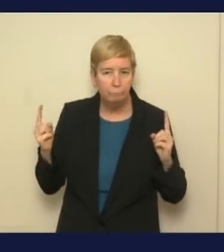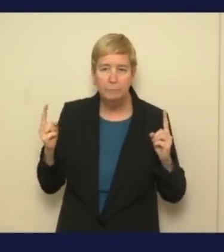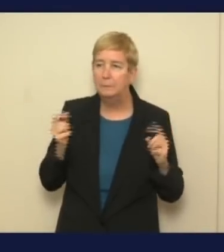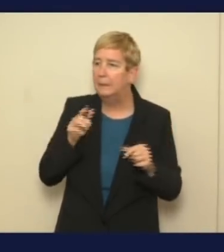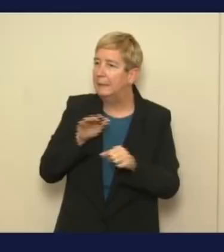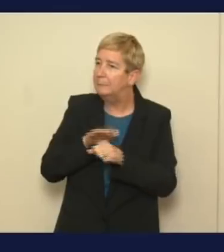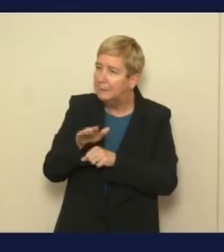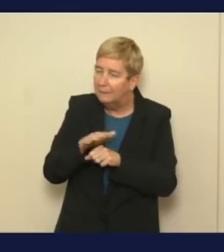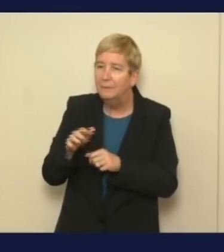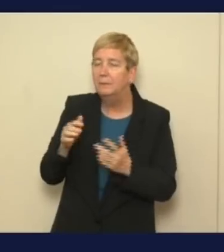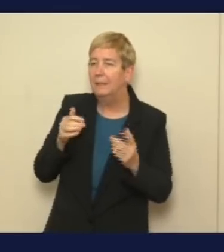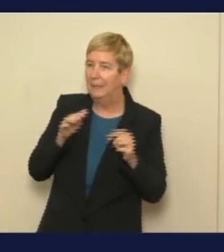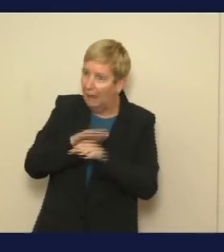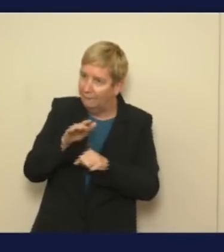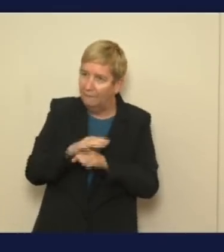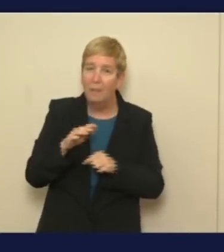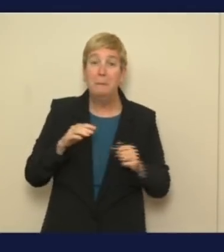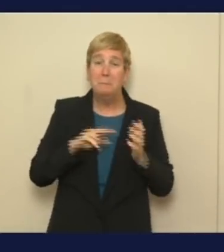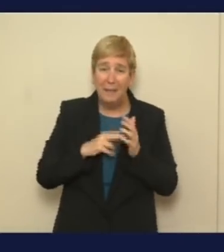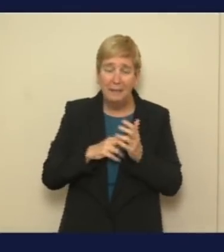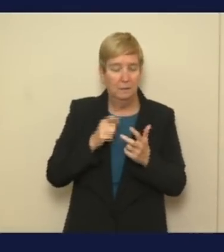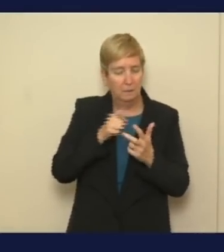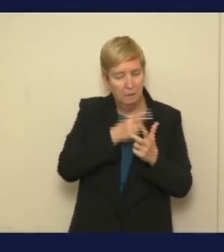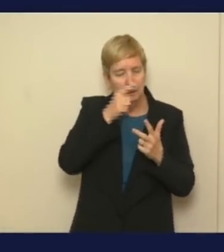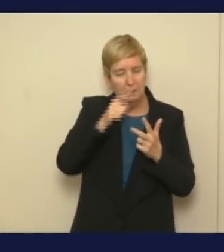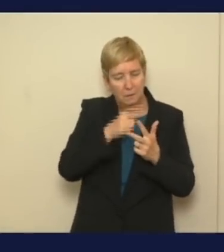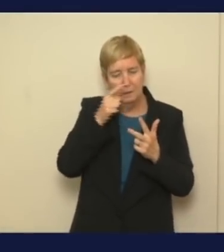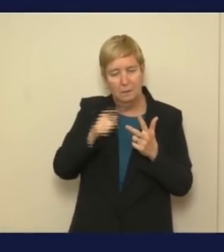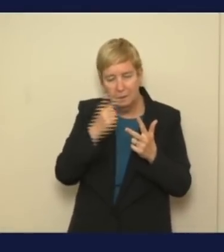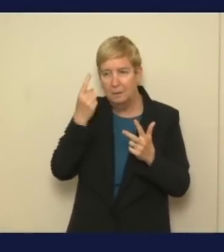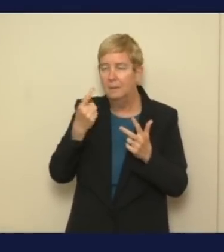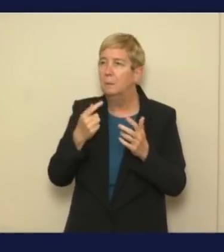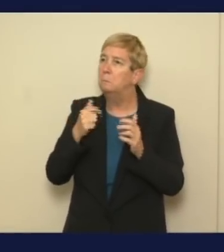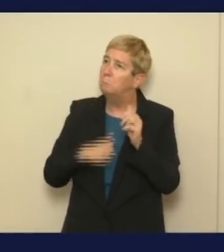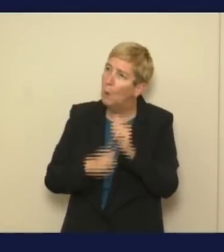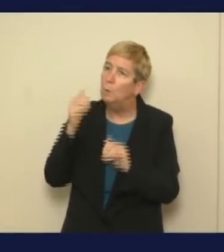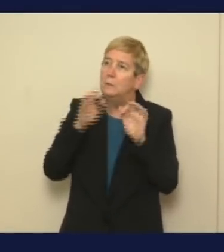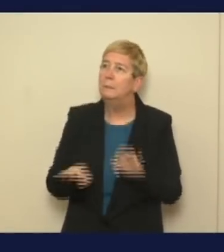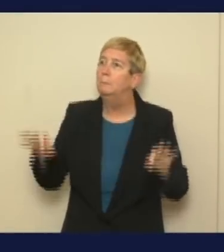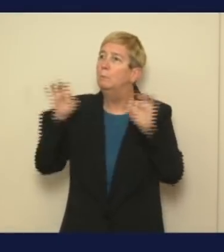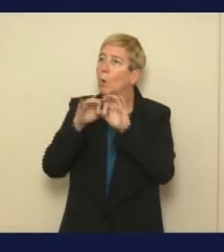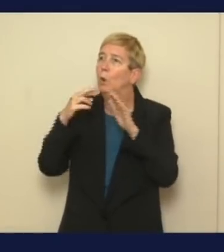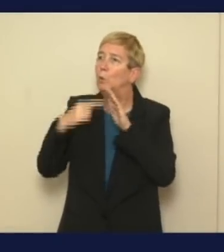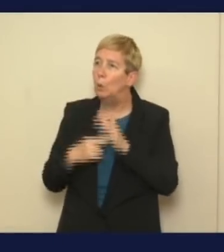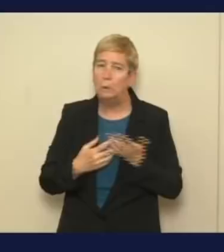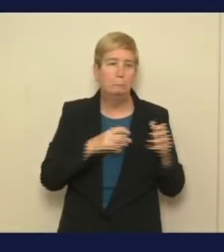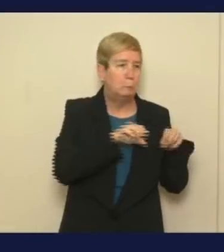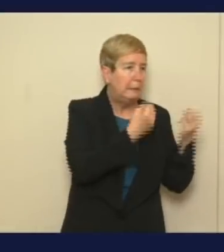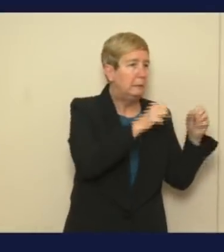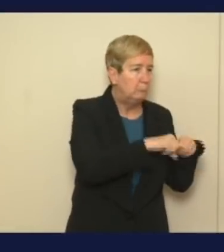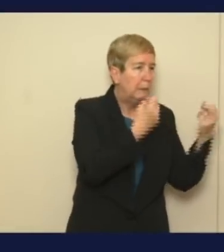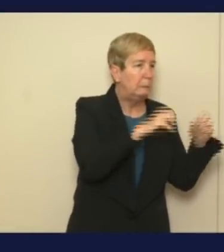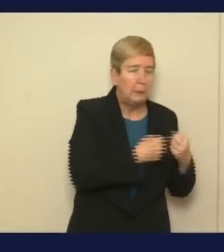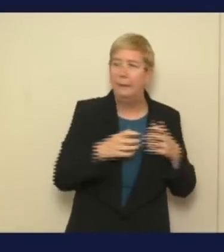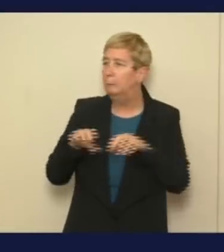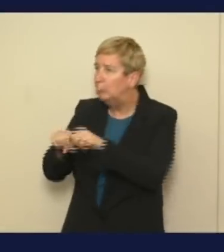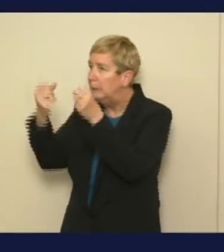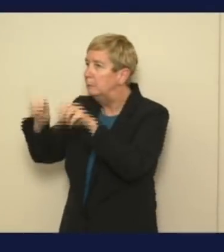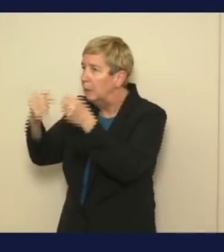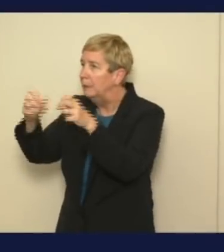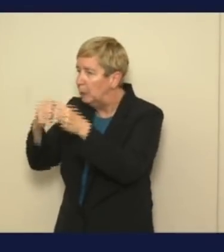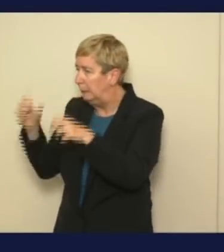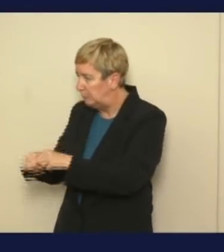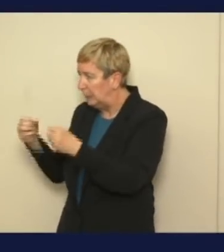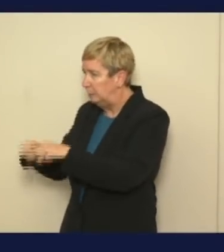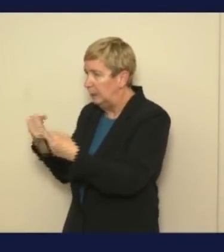They're violating all 3 of some of the most effective measures. All 3. The New Mexican